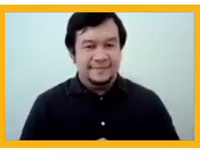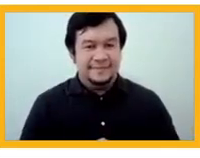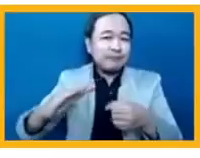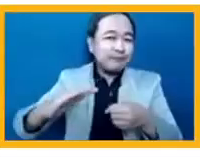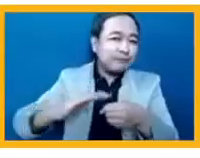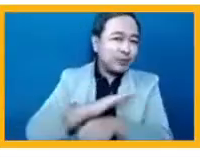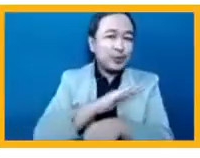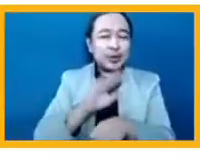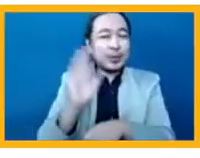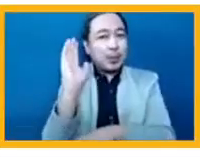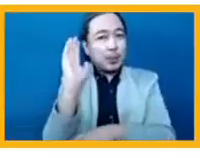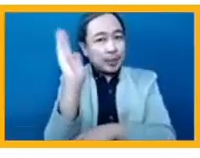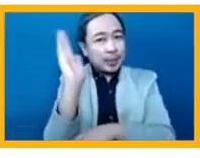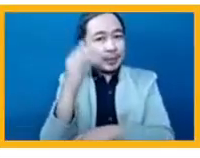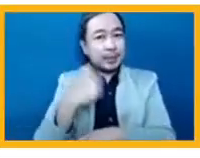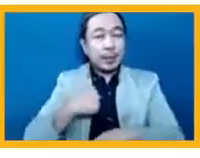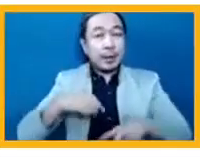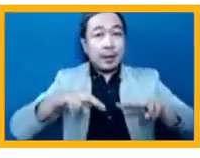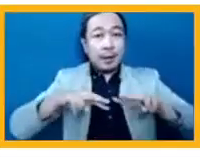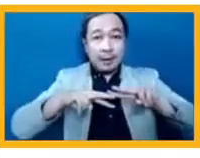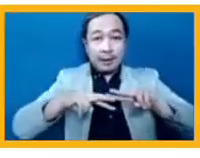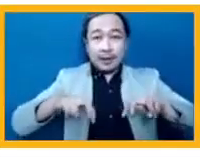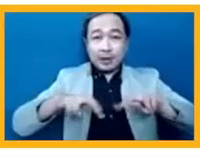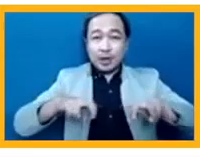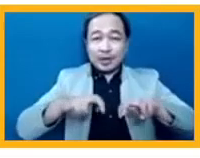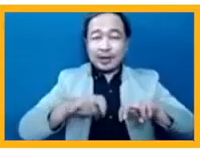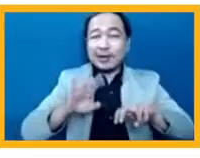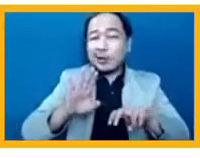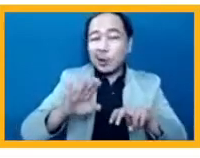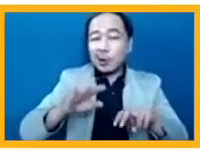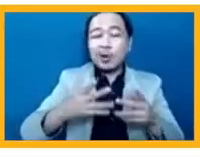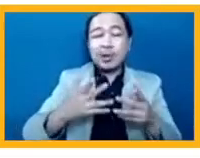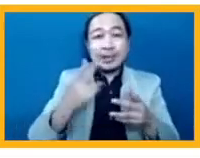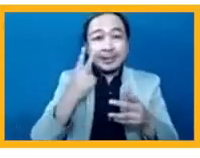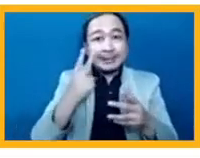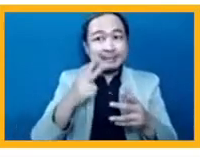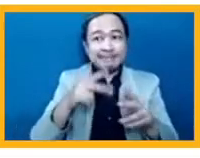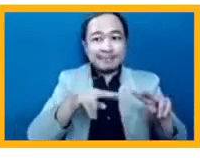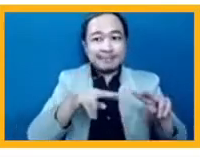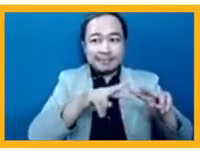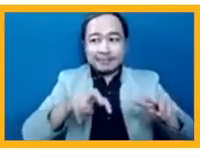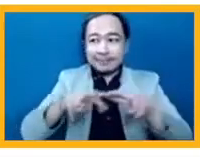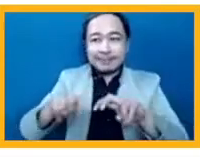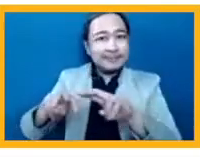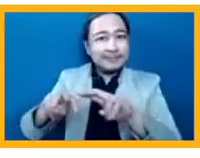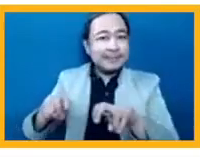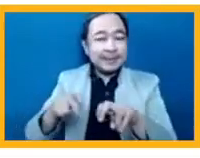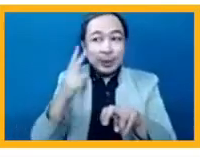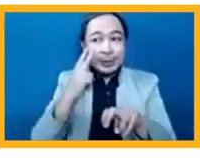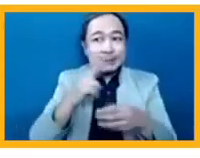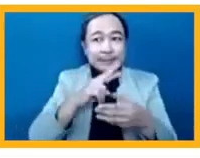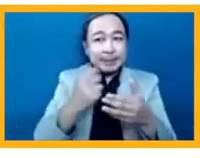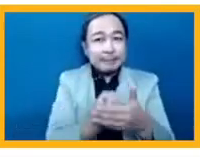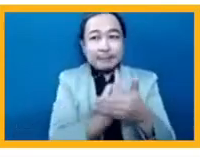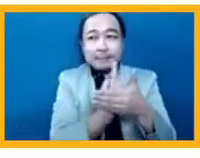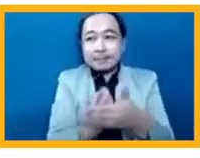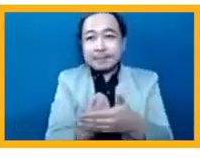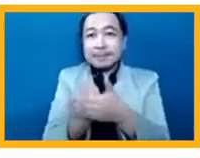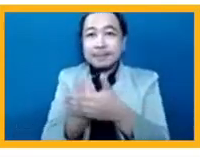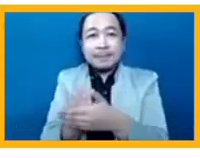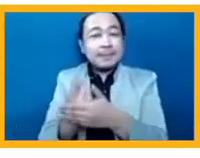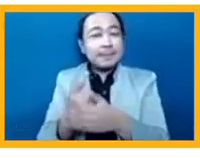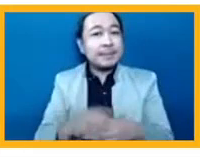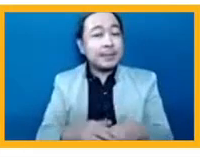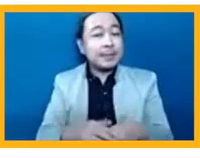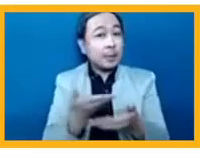enjoyed very much the study on Delhi and Rajasthan and the interesting conclusions. I'm sure many of you would like to